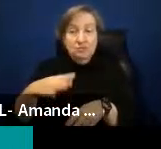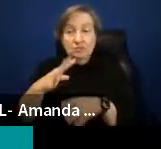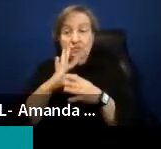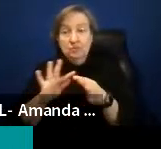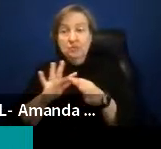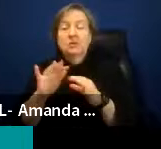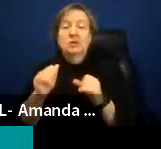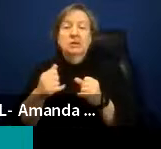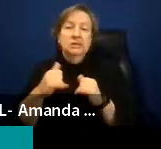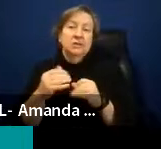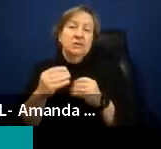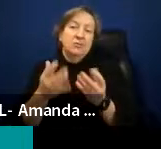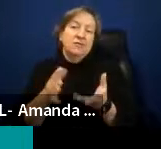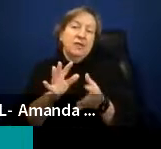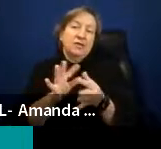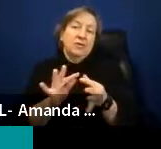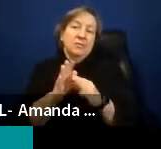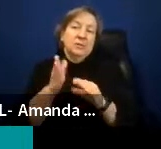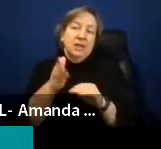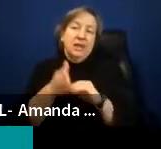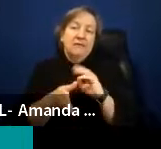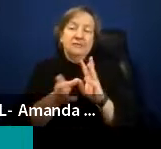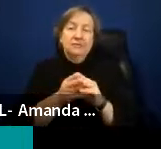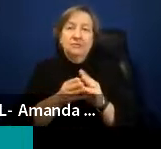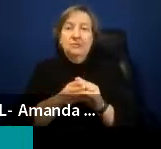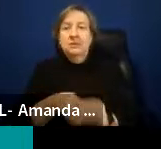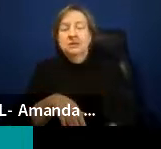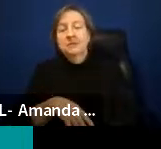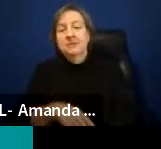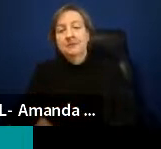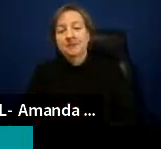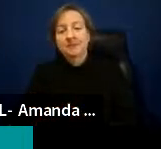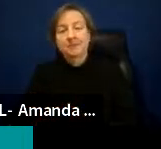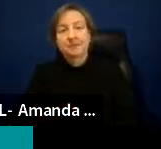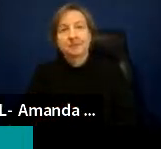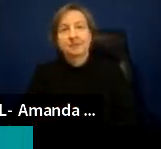still provide comments after the meeting. Next slide, please.